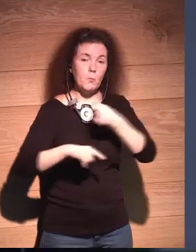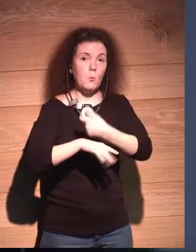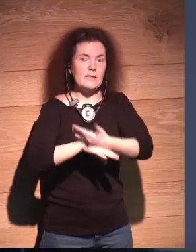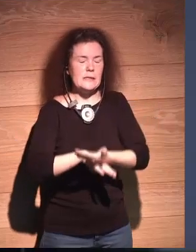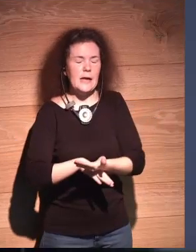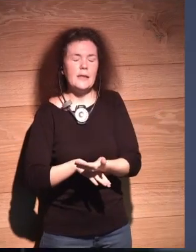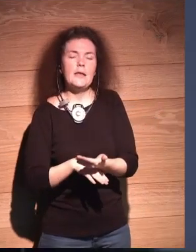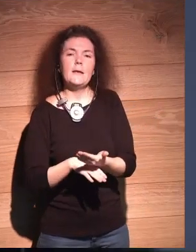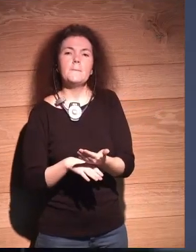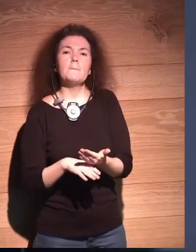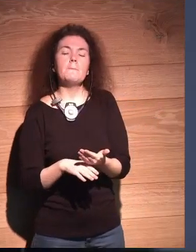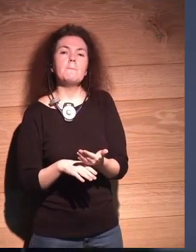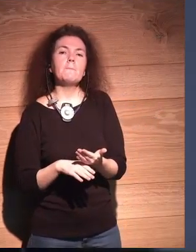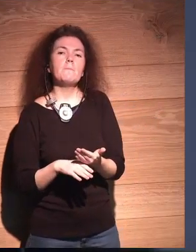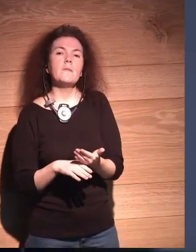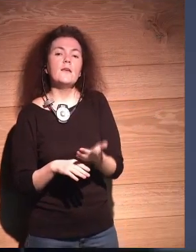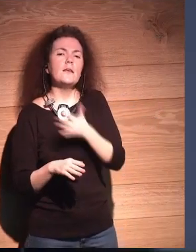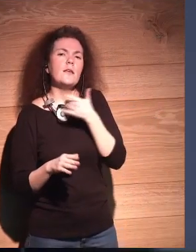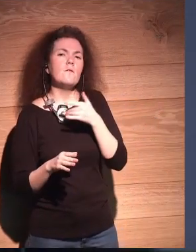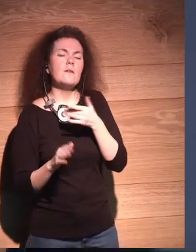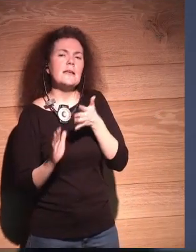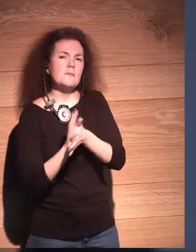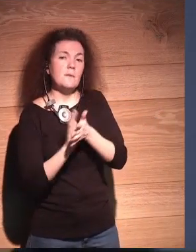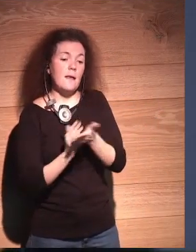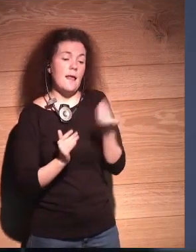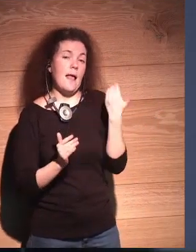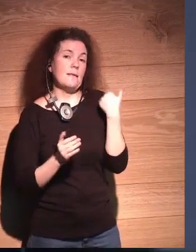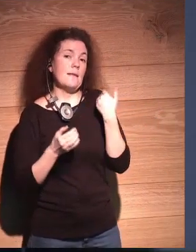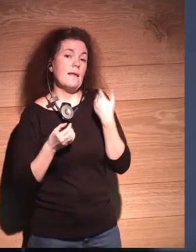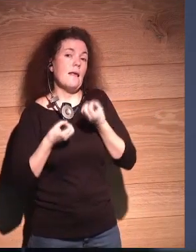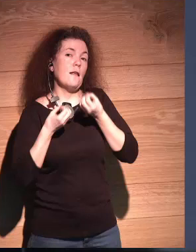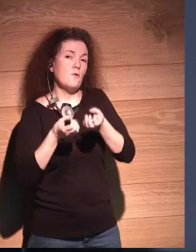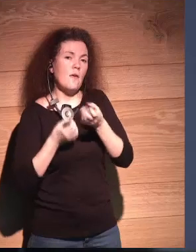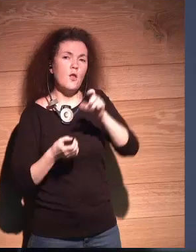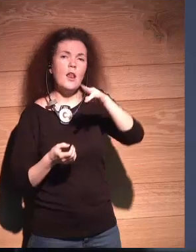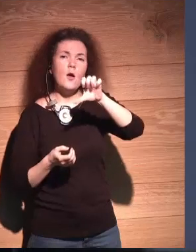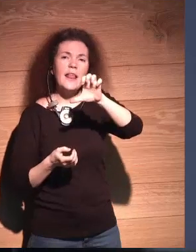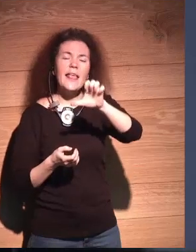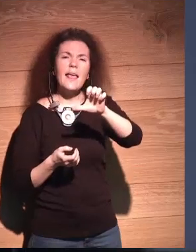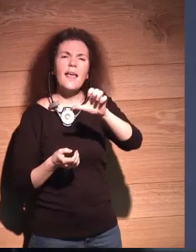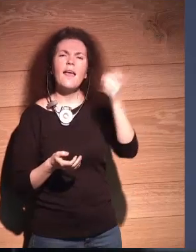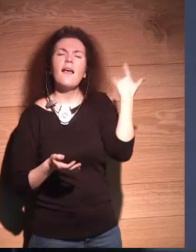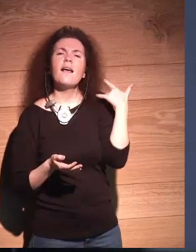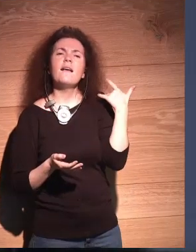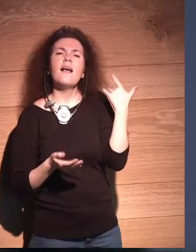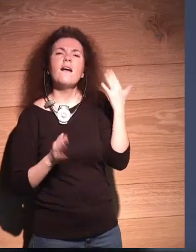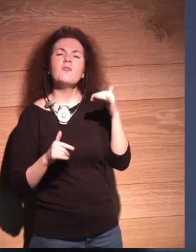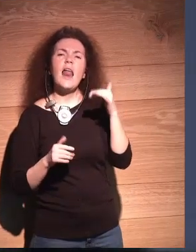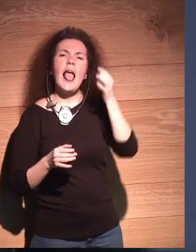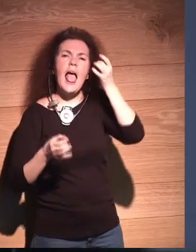to talk too much, and I would like to leave the stage to Laurie, but I would like to tell you that Laurie